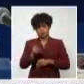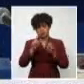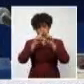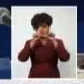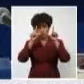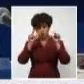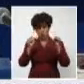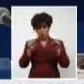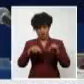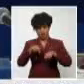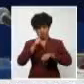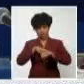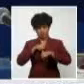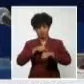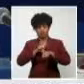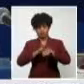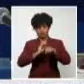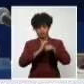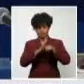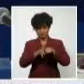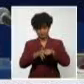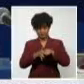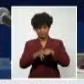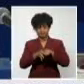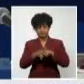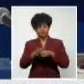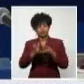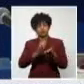1,804 diagnosed cases so far for the disease,